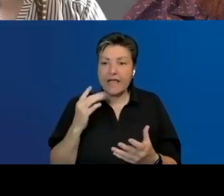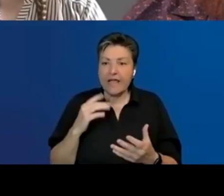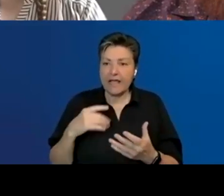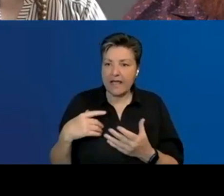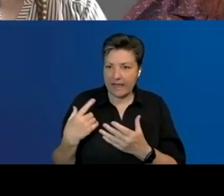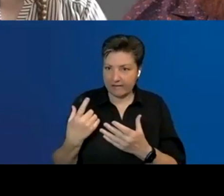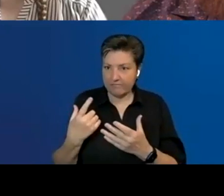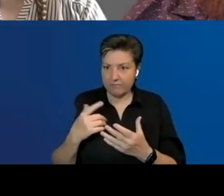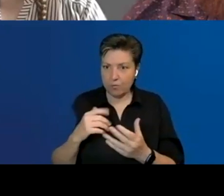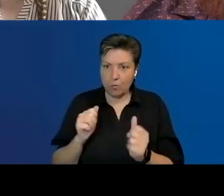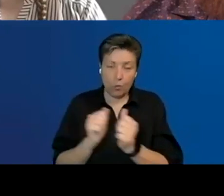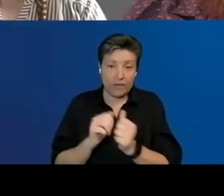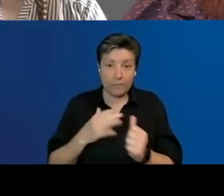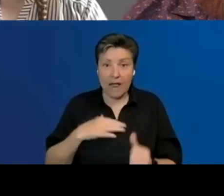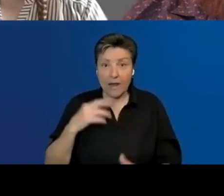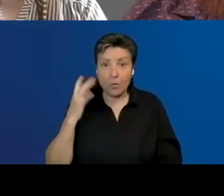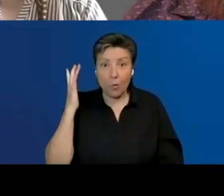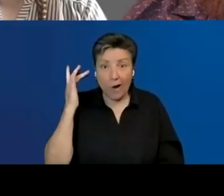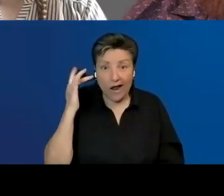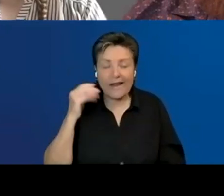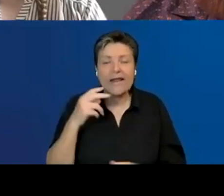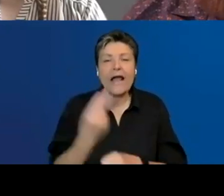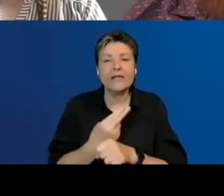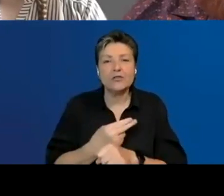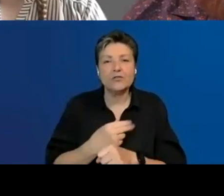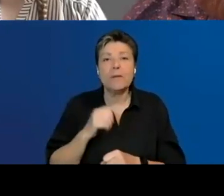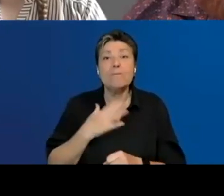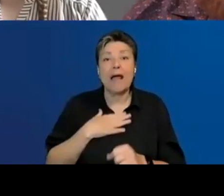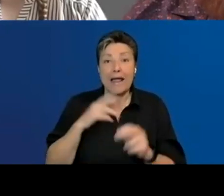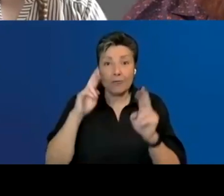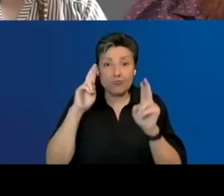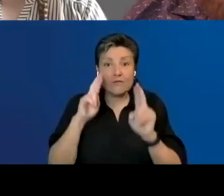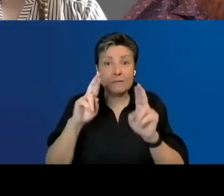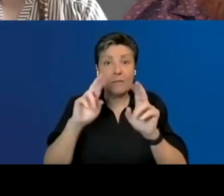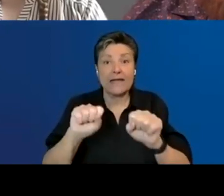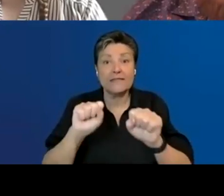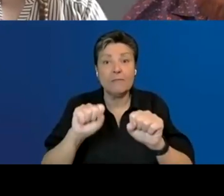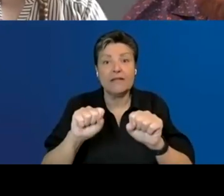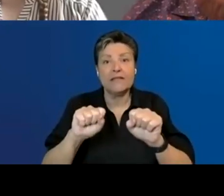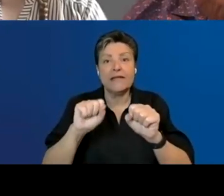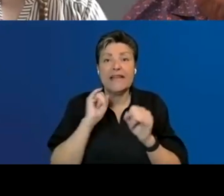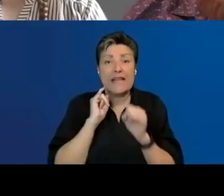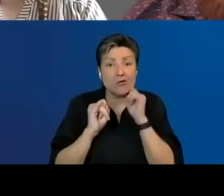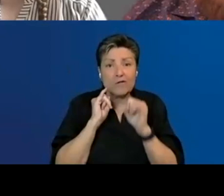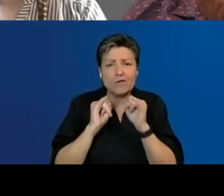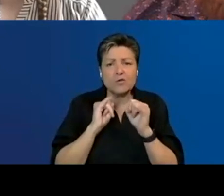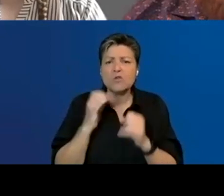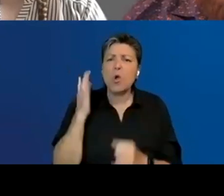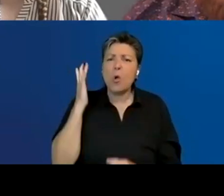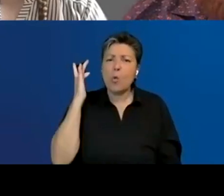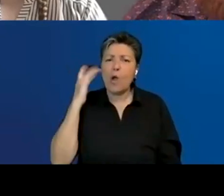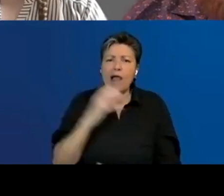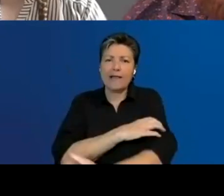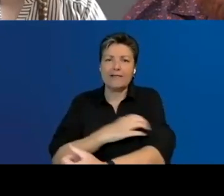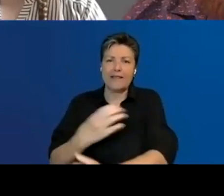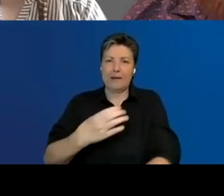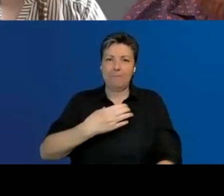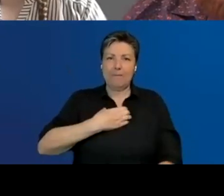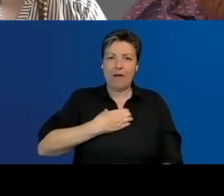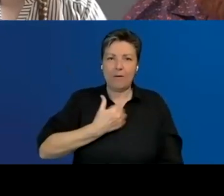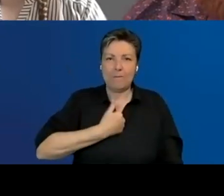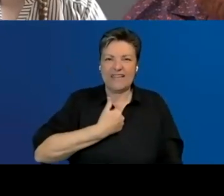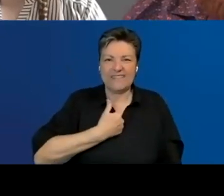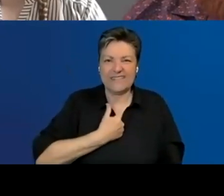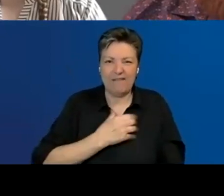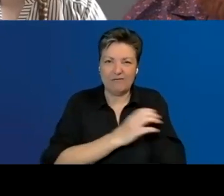in my Respectability interviews as well, like why, how it empowered me to want to develop and